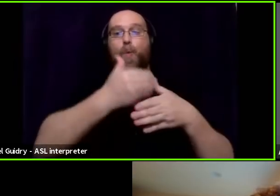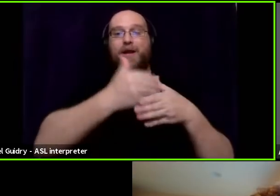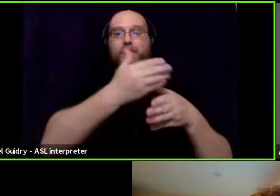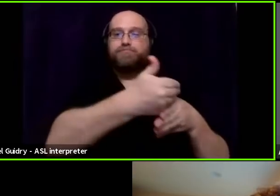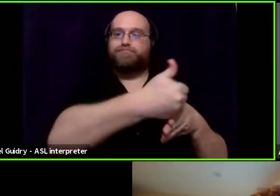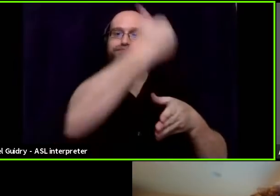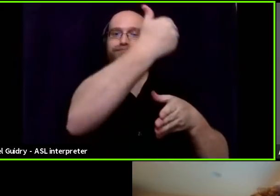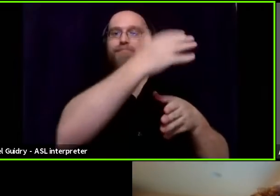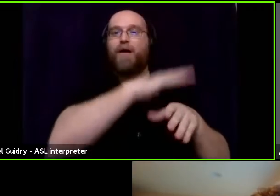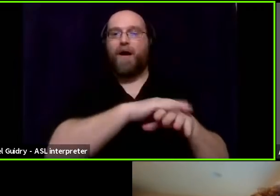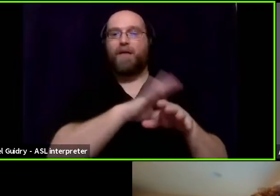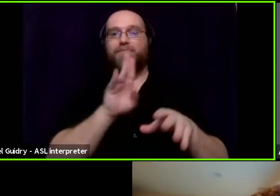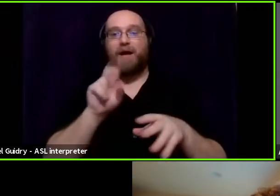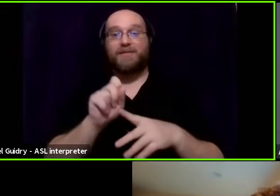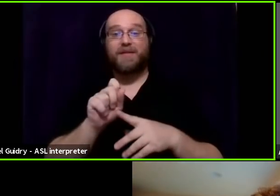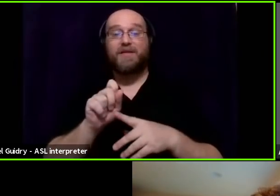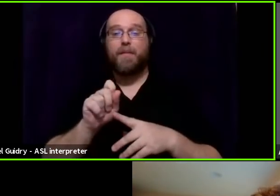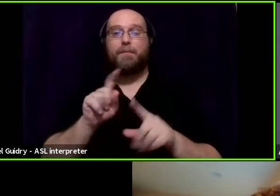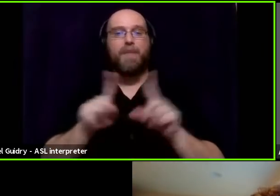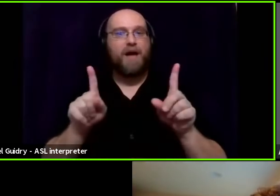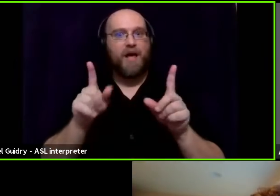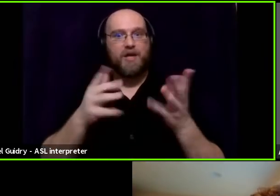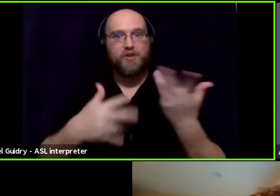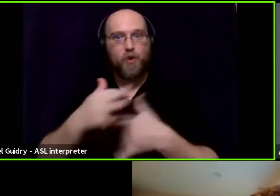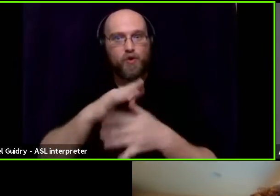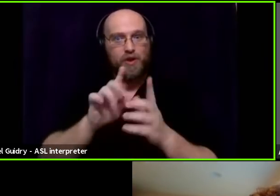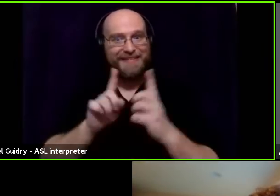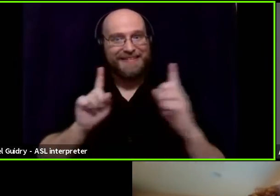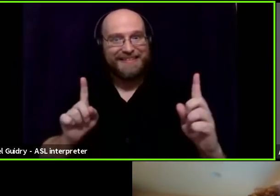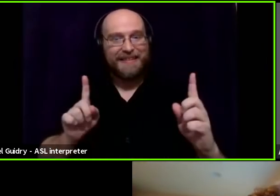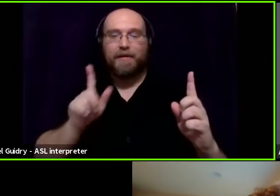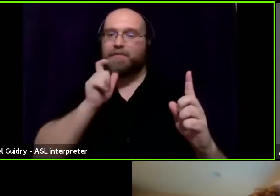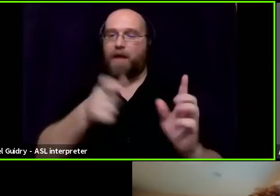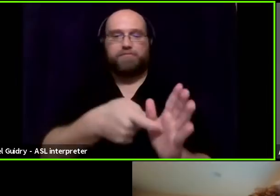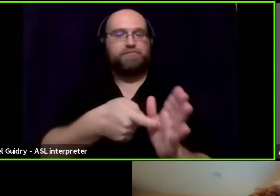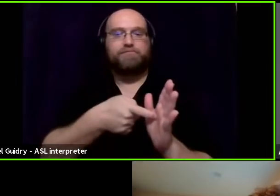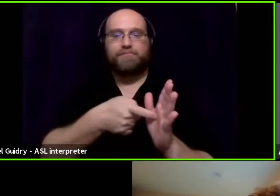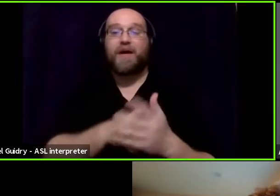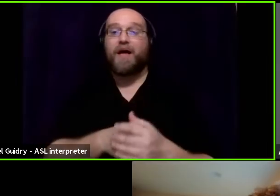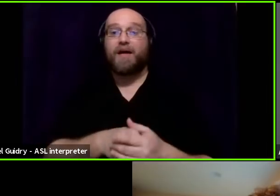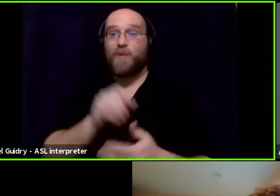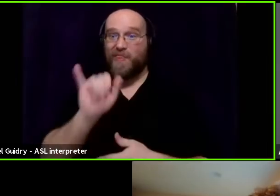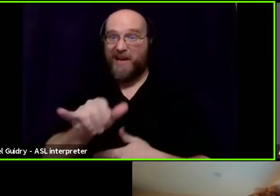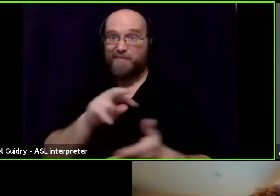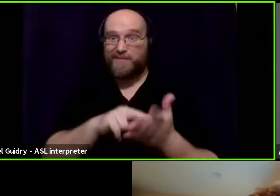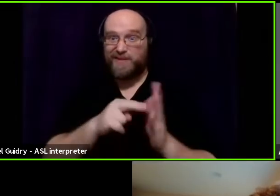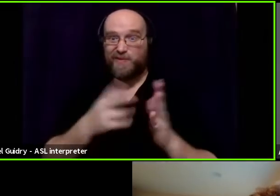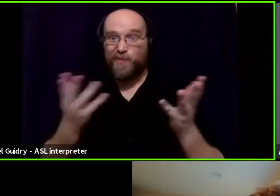place. Now, what does that mean for bus drivers? Well,